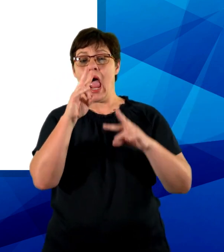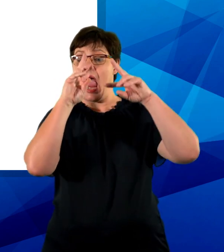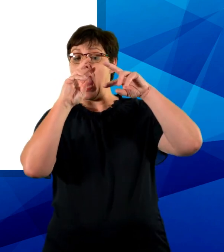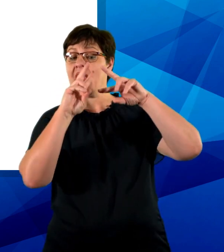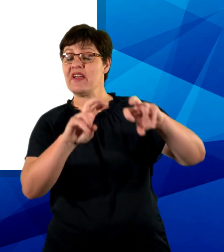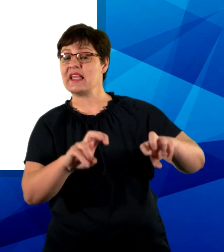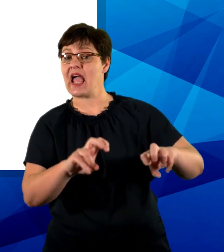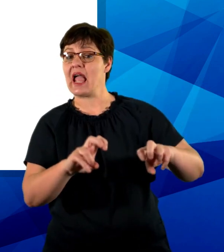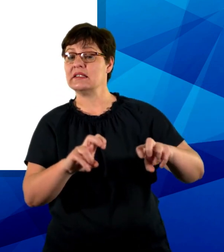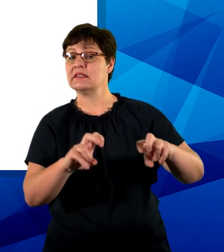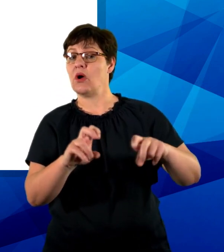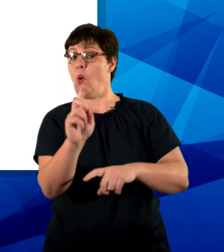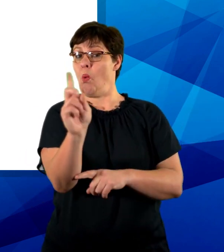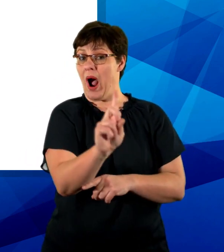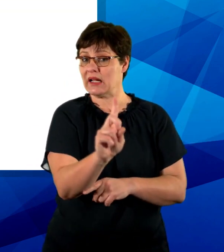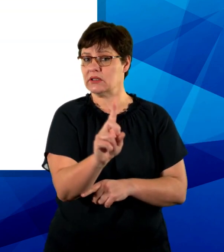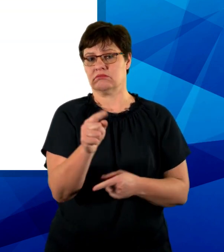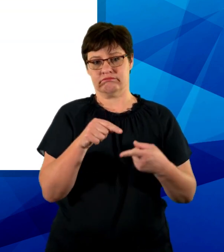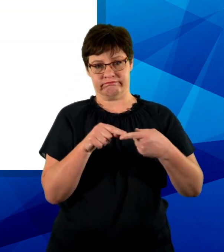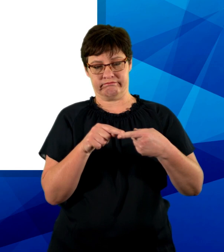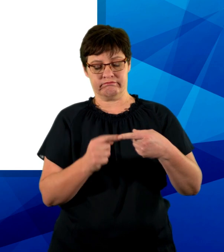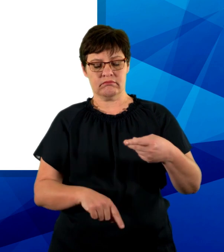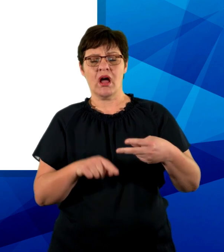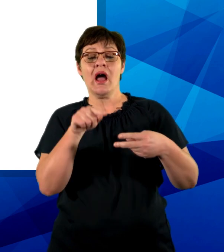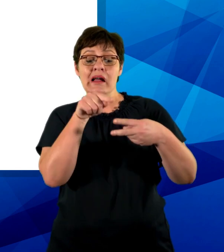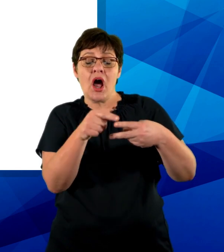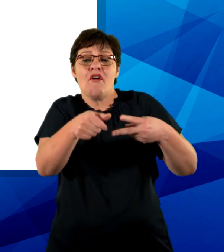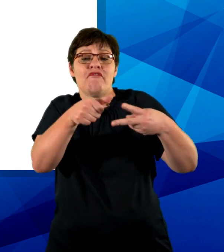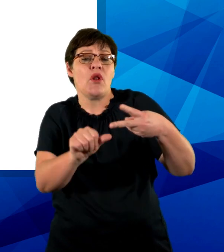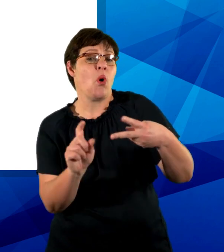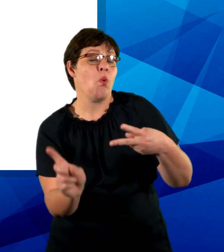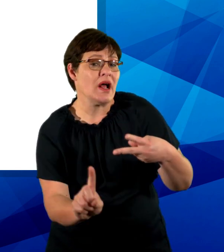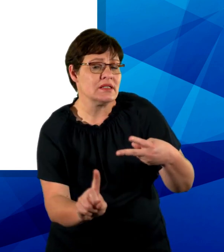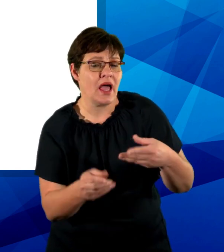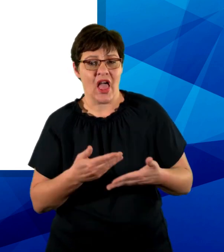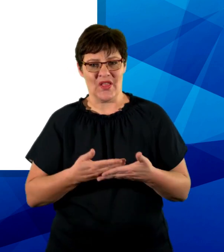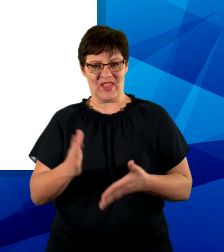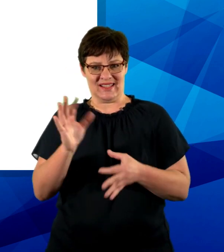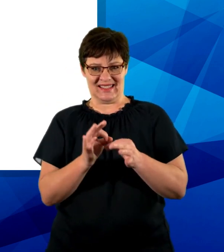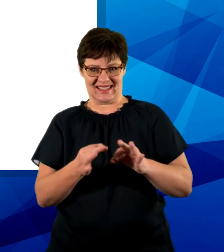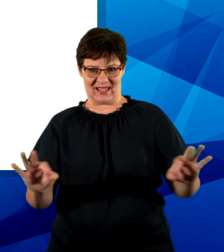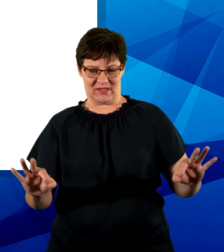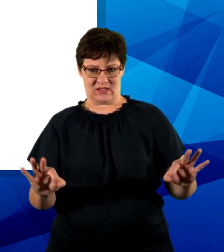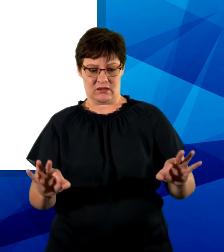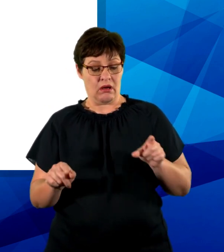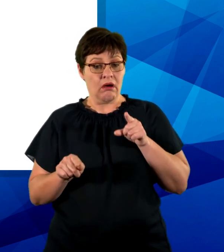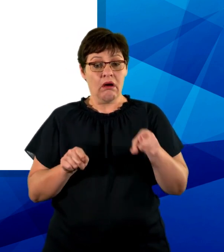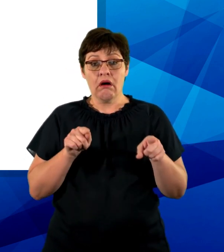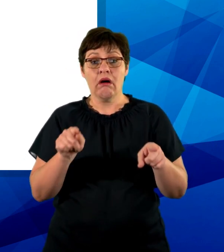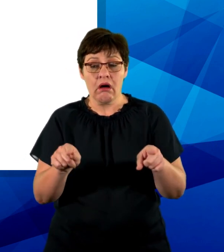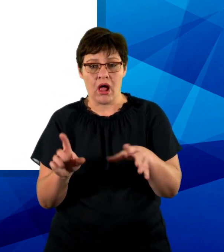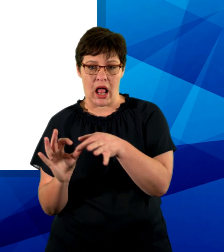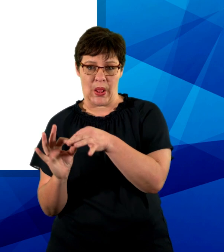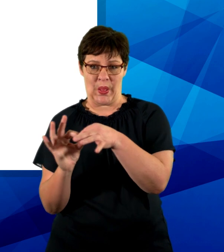in the task. The problem statement is usually followed by a thesis statement. These two are